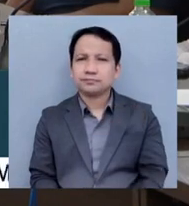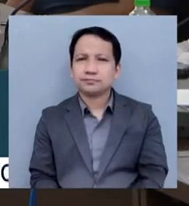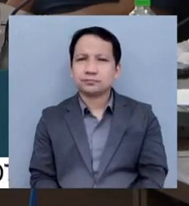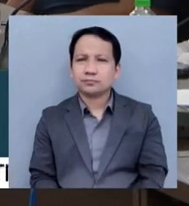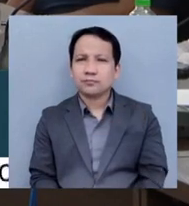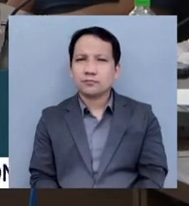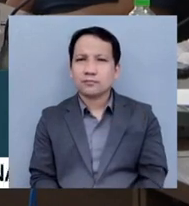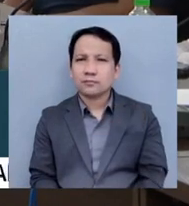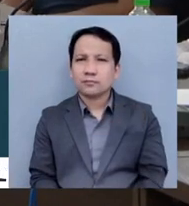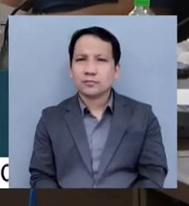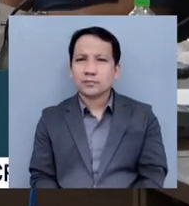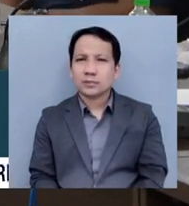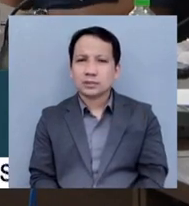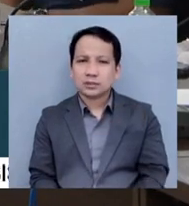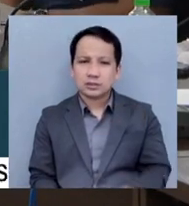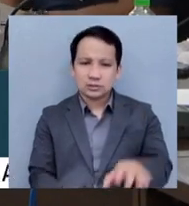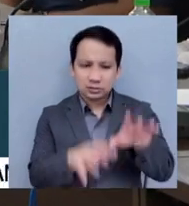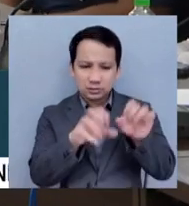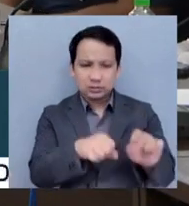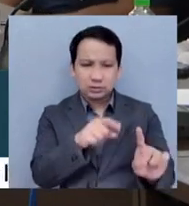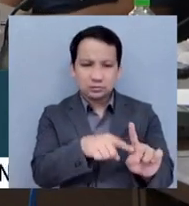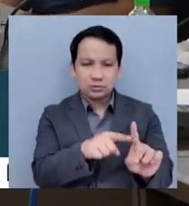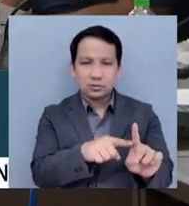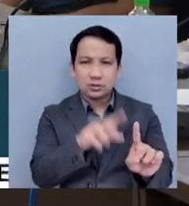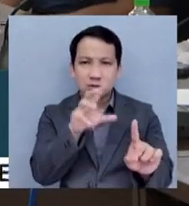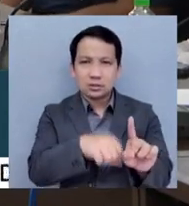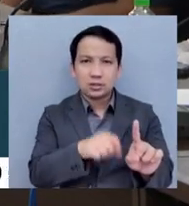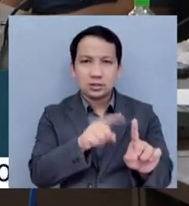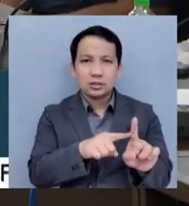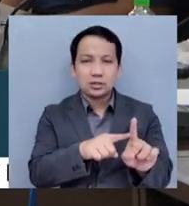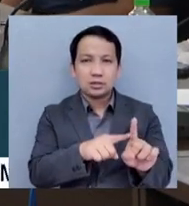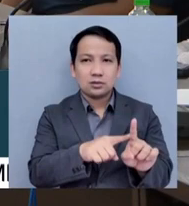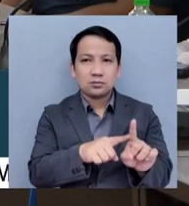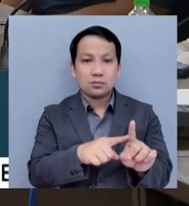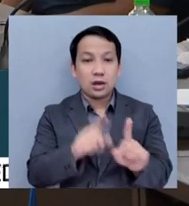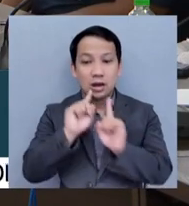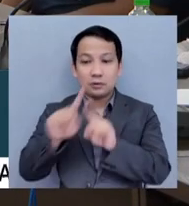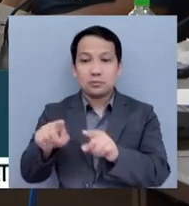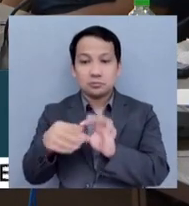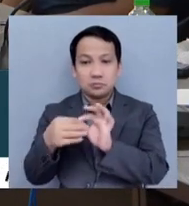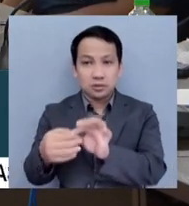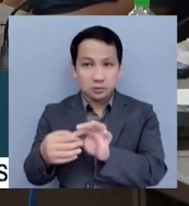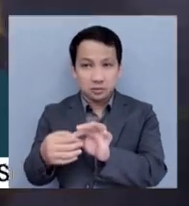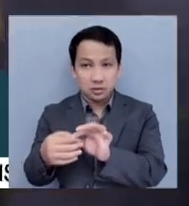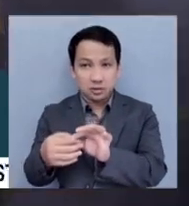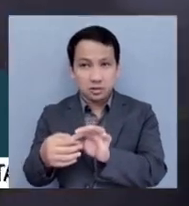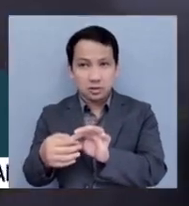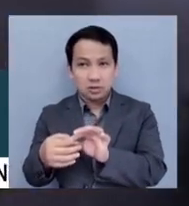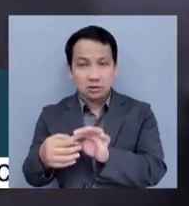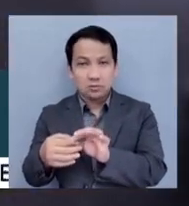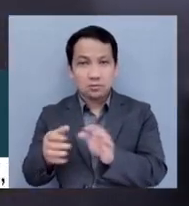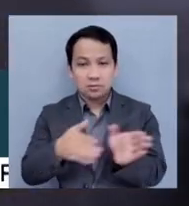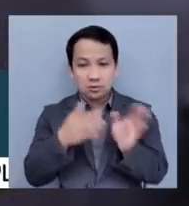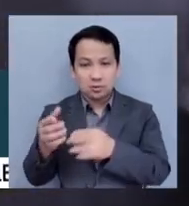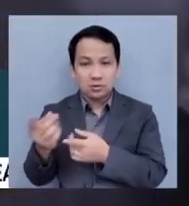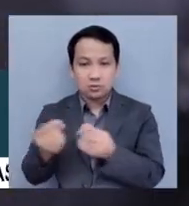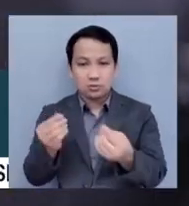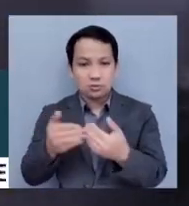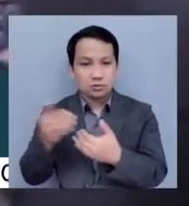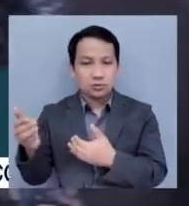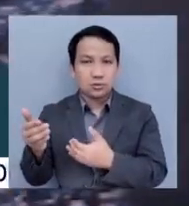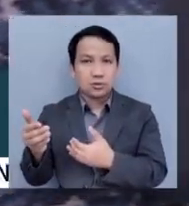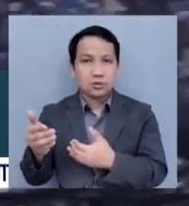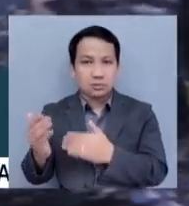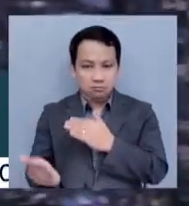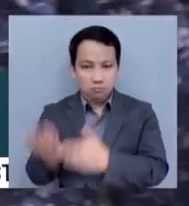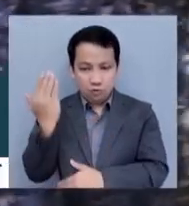ang pagka-aresto ni Mayo officially, okay, officially as reported was done in the morning